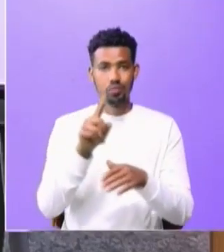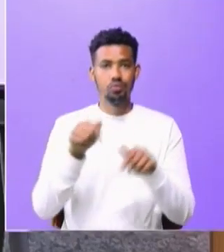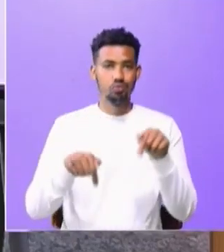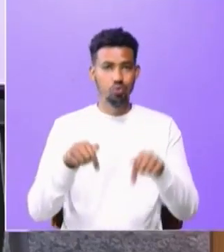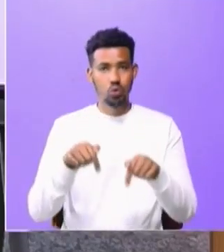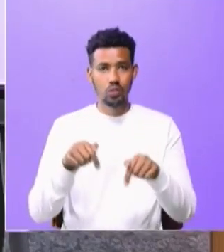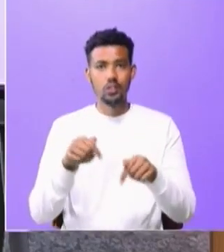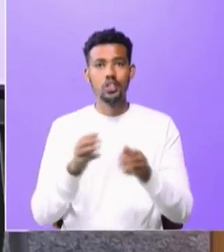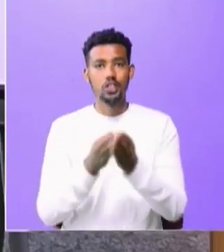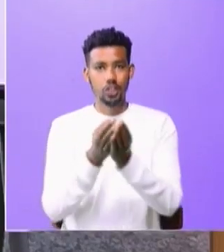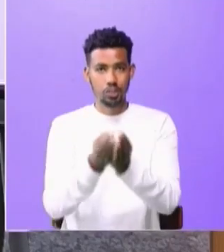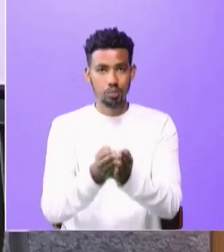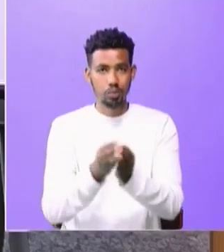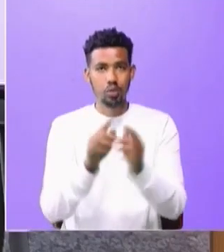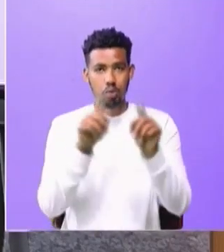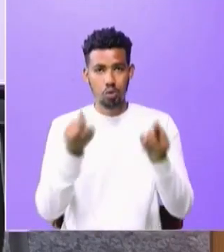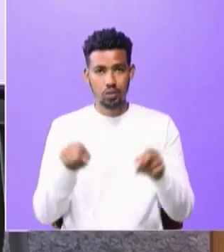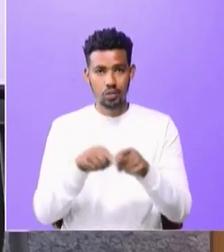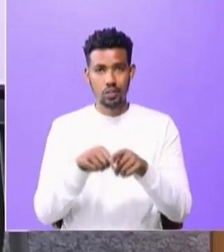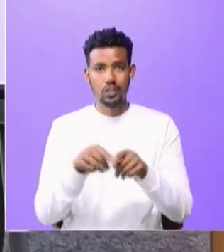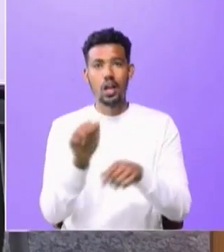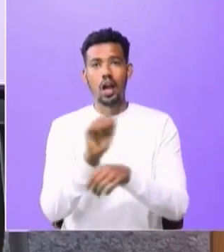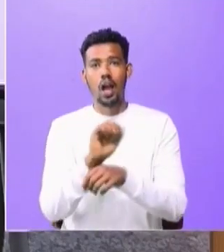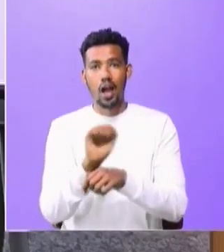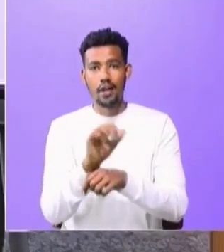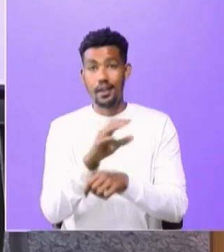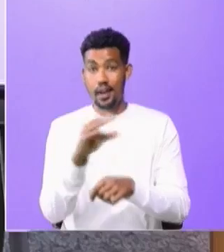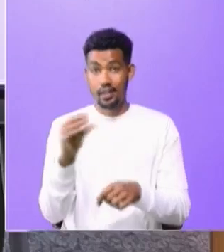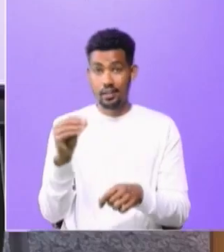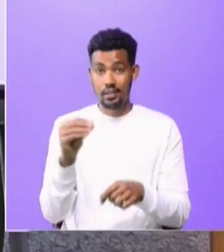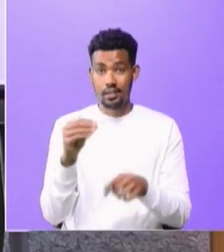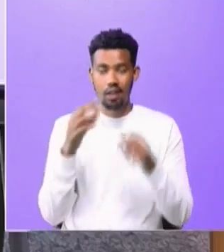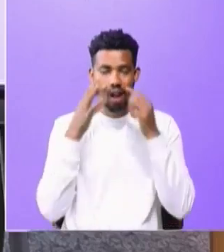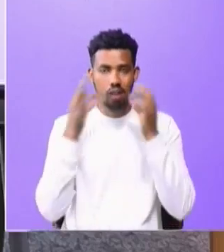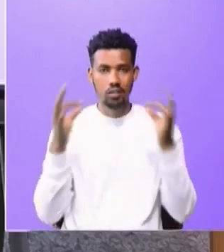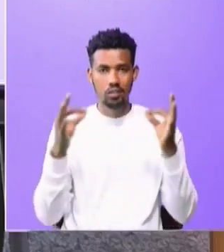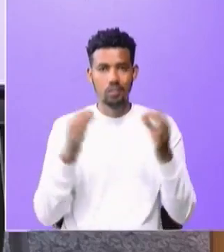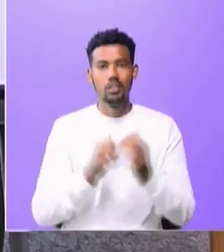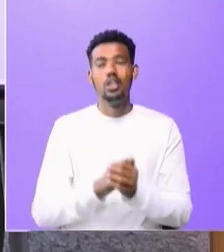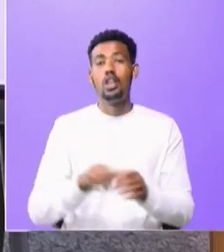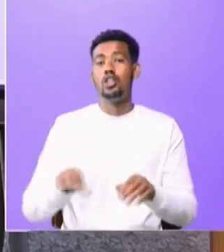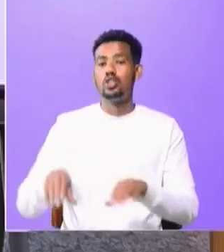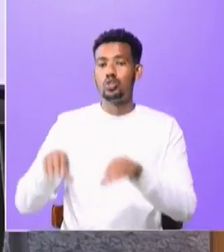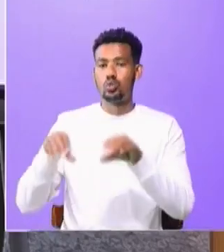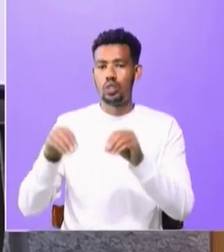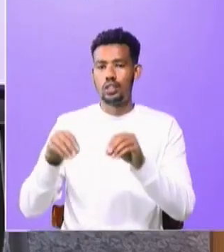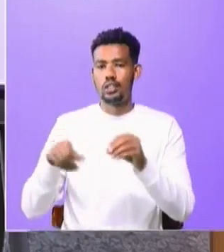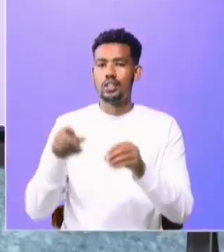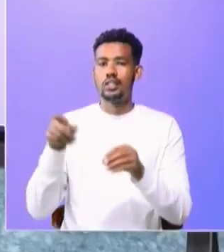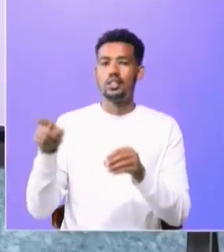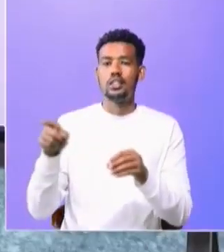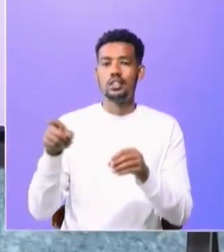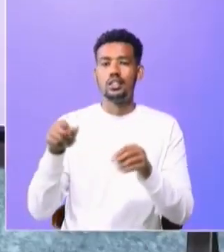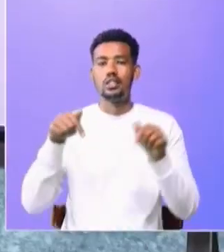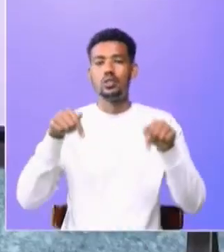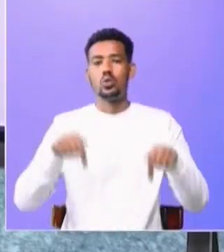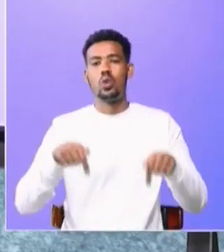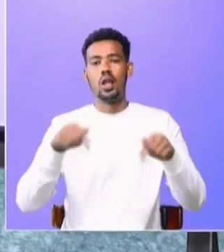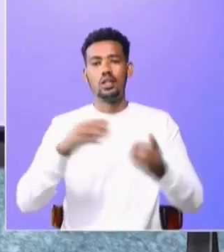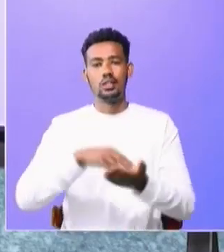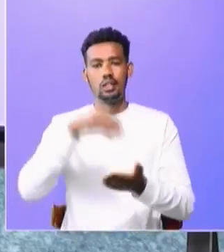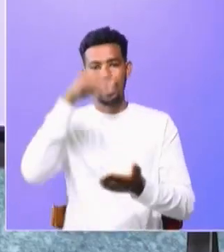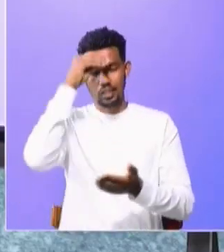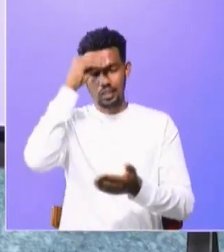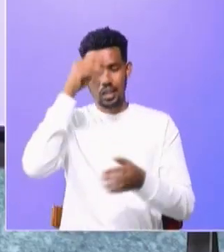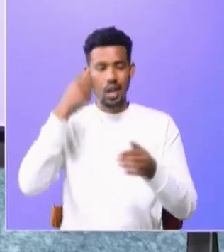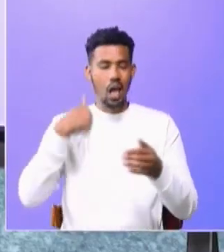foot, sheep, boxes, cars, and cats. Students, this is today's lesson.